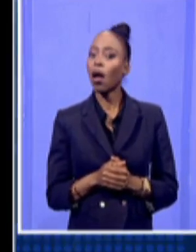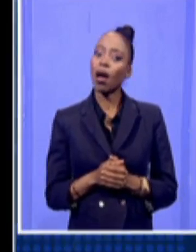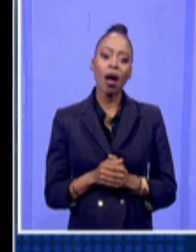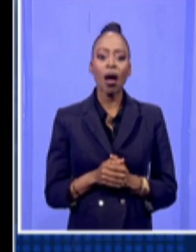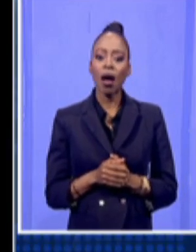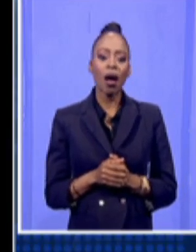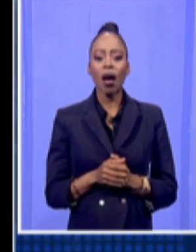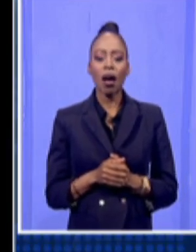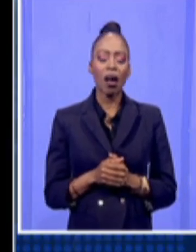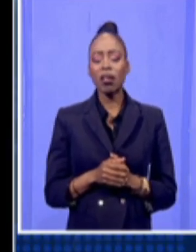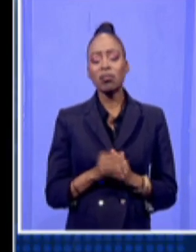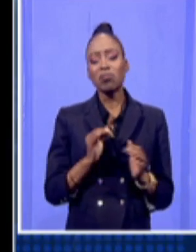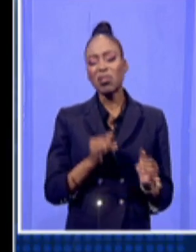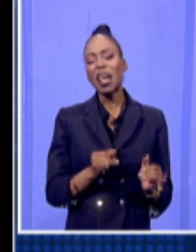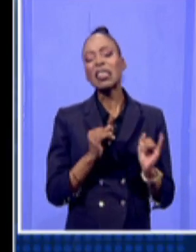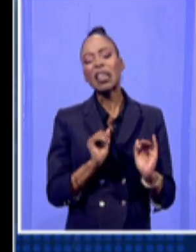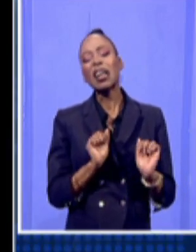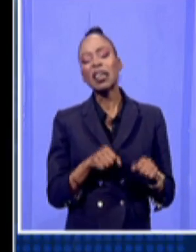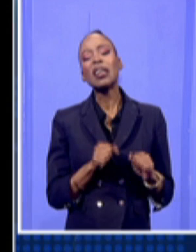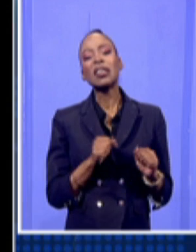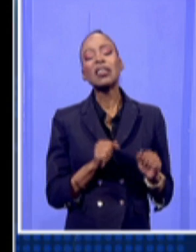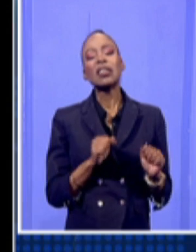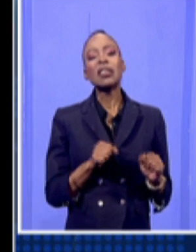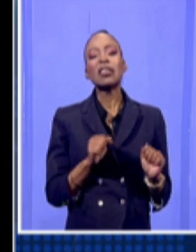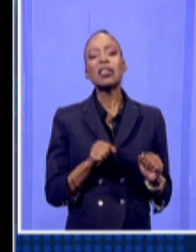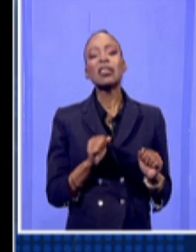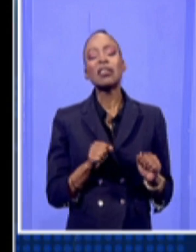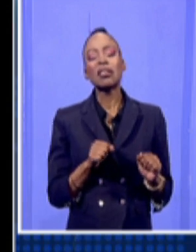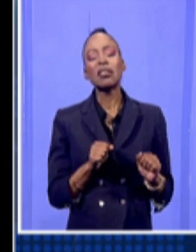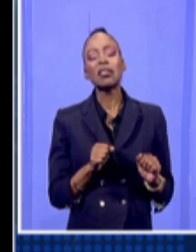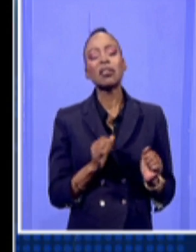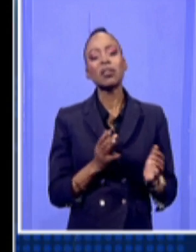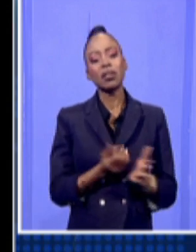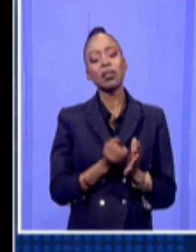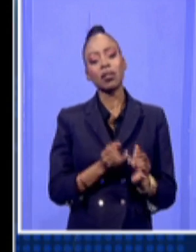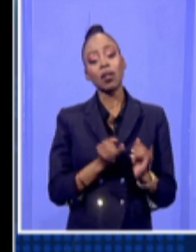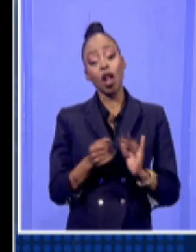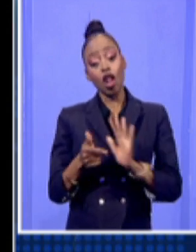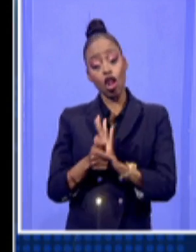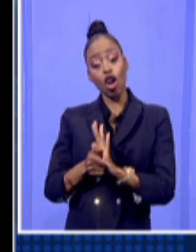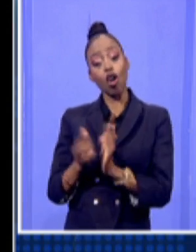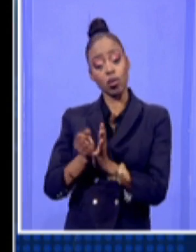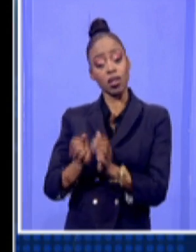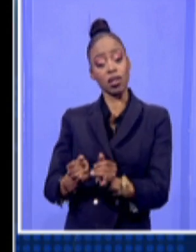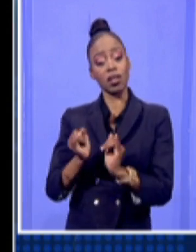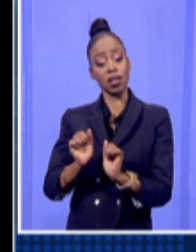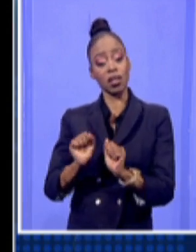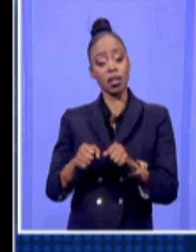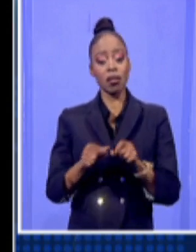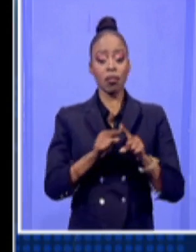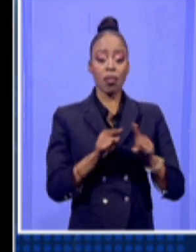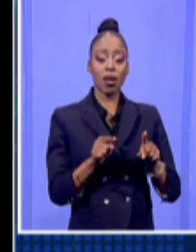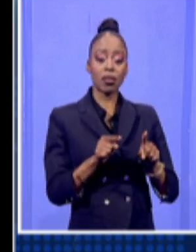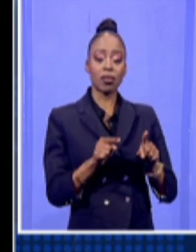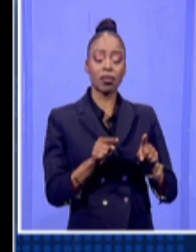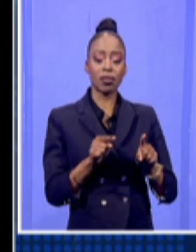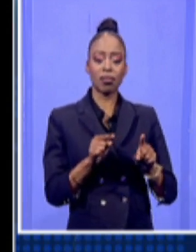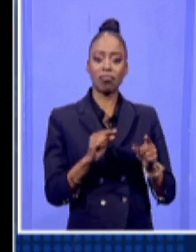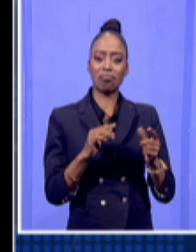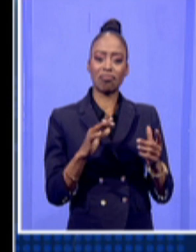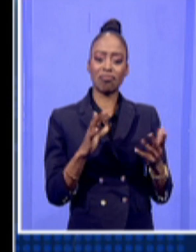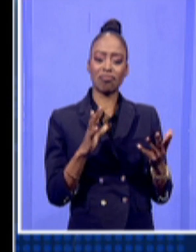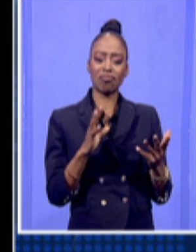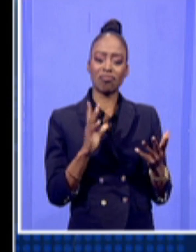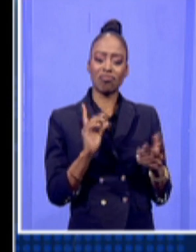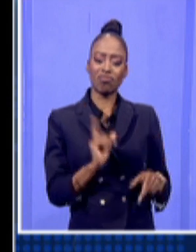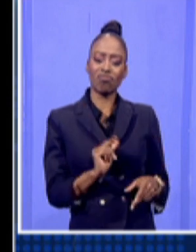we take the law very seriously. The law is very serious, and we respect the law a lot. But it's curious because